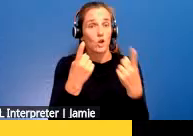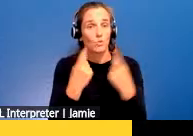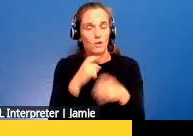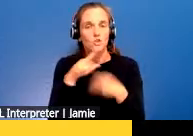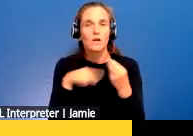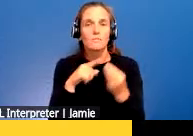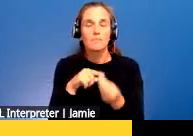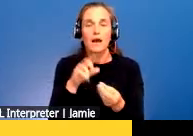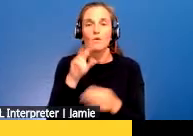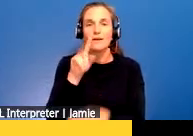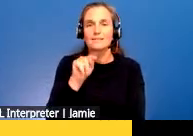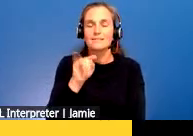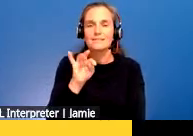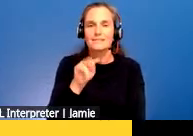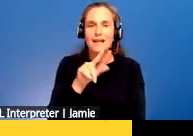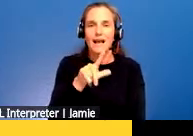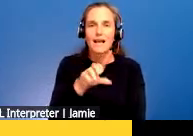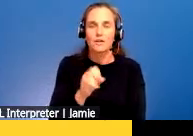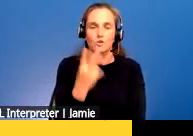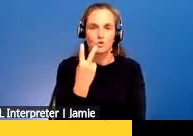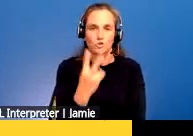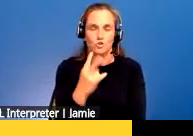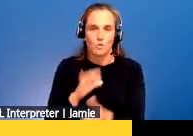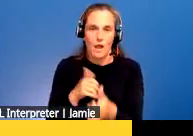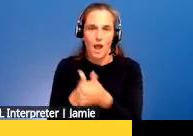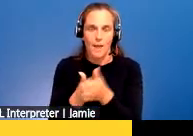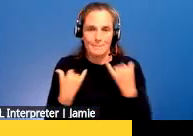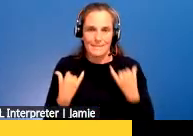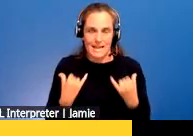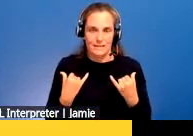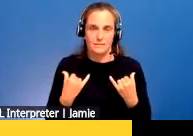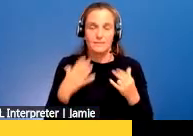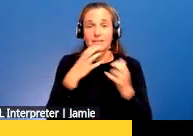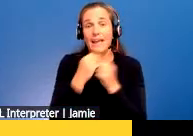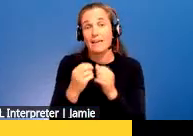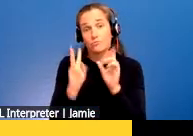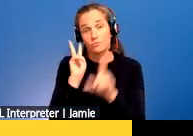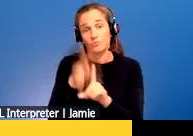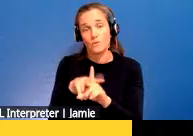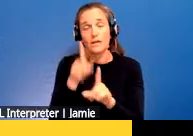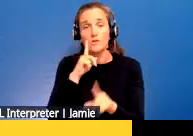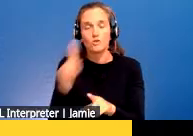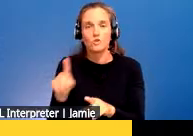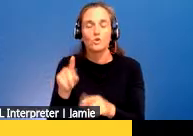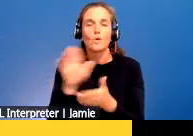updates, and does this apply to national testing companies such as the College Board?